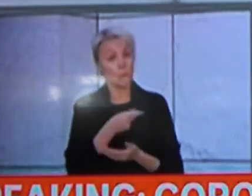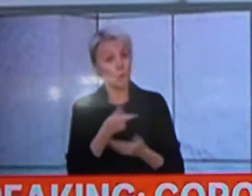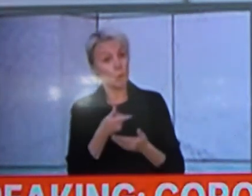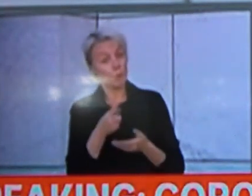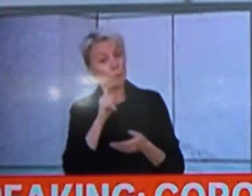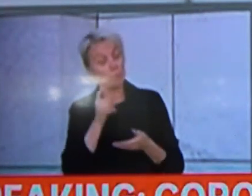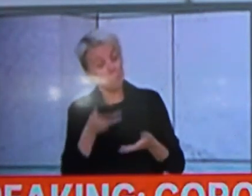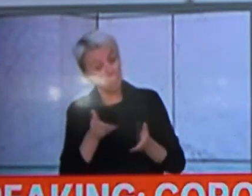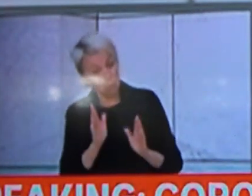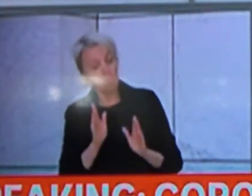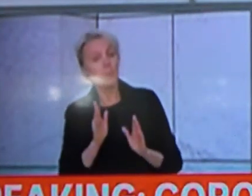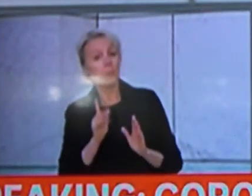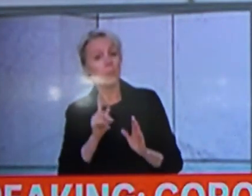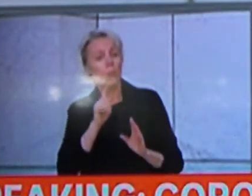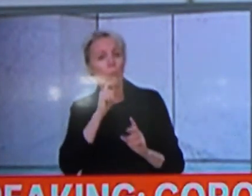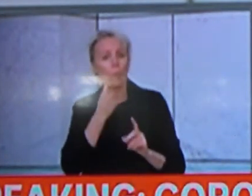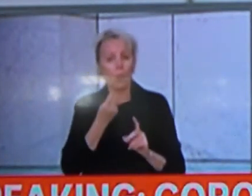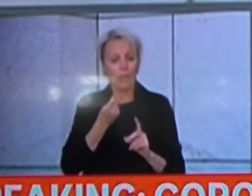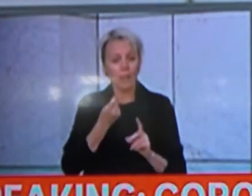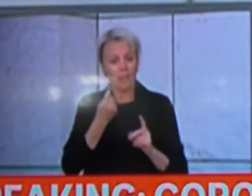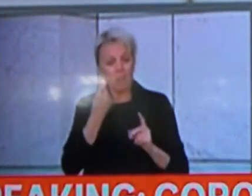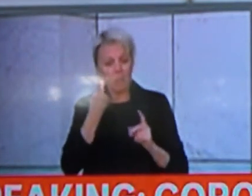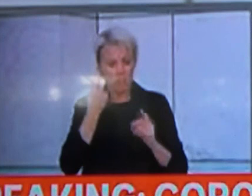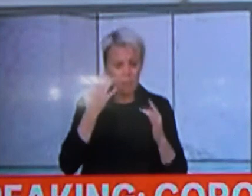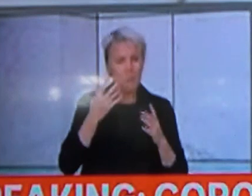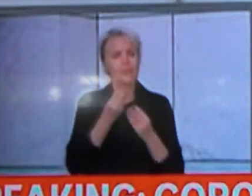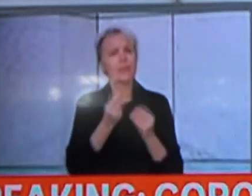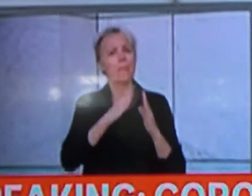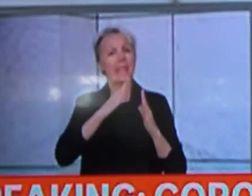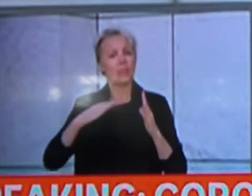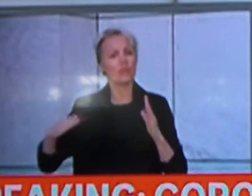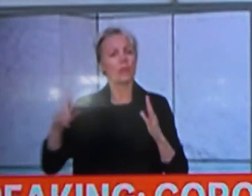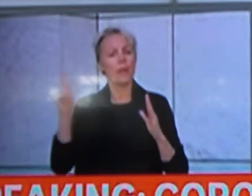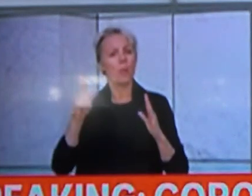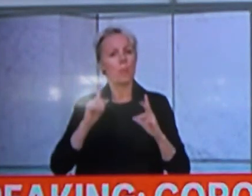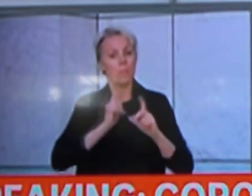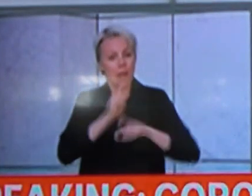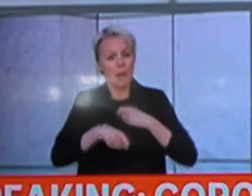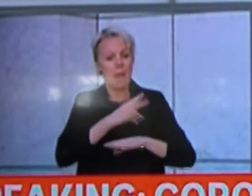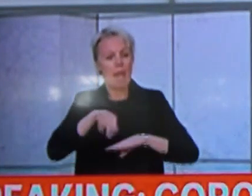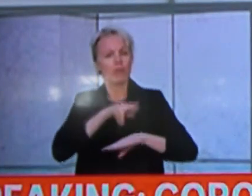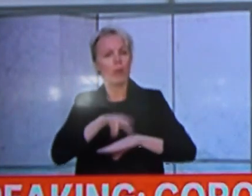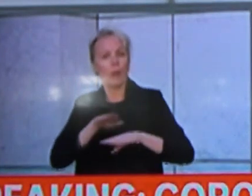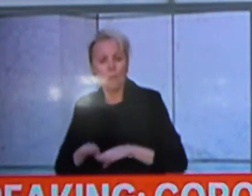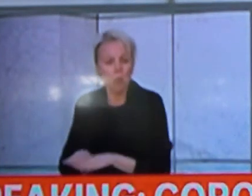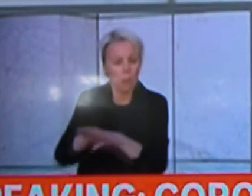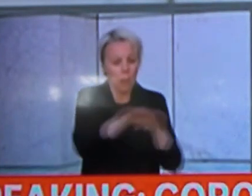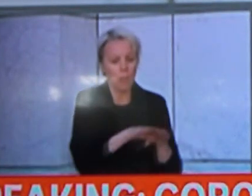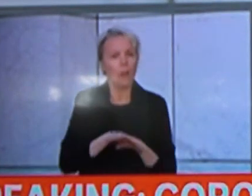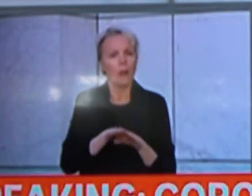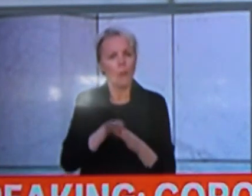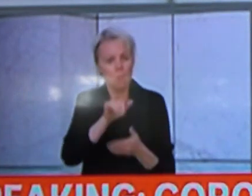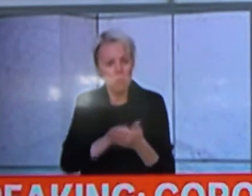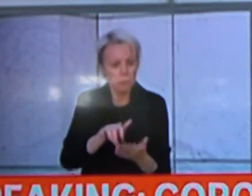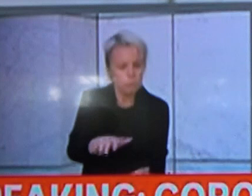equity stakes, effectively nationalise some industries, some critical industries, given the pace and change and things like that you're seeing with the